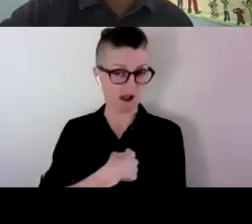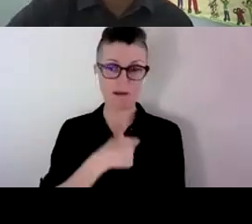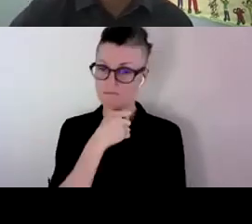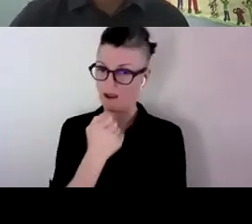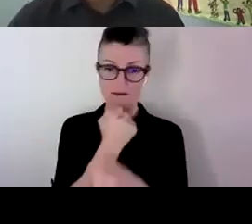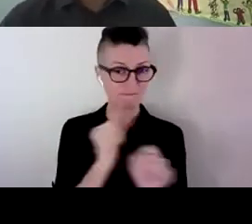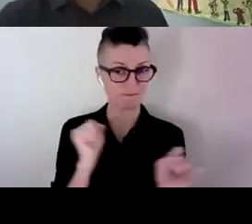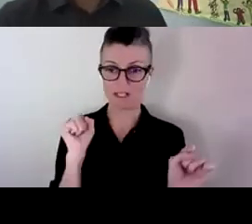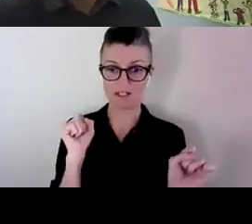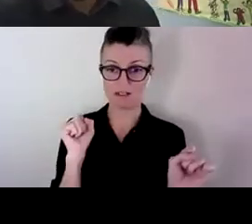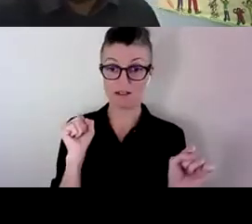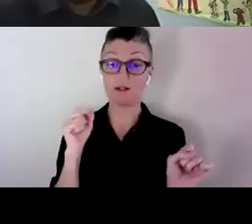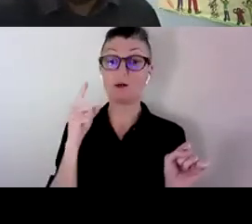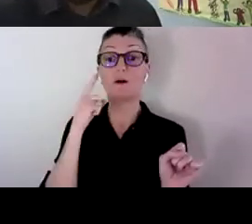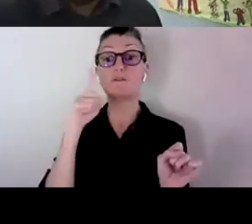And so in summary,